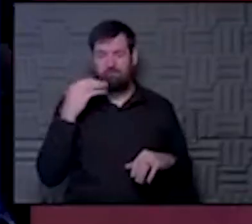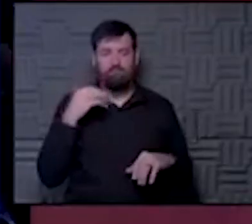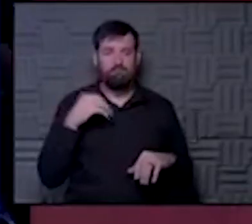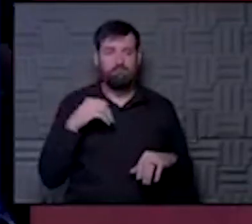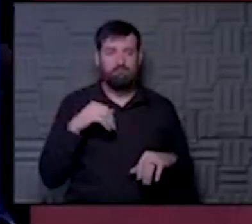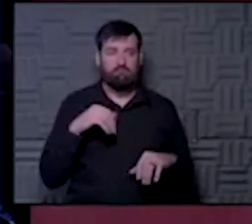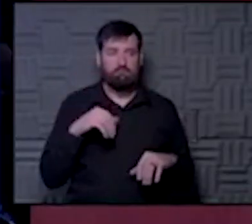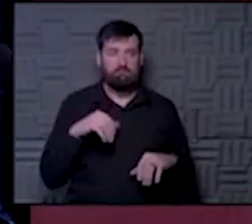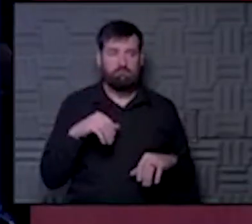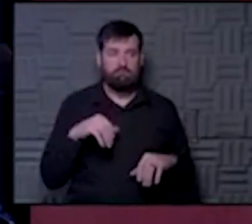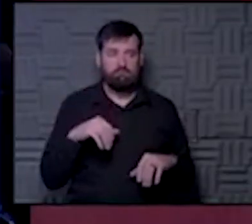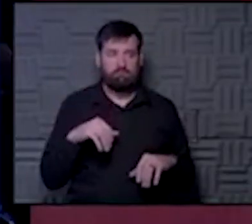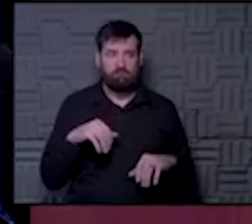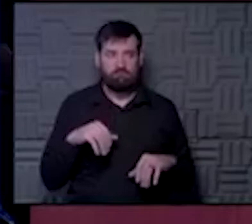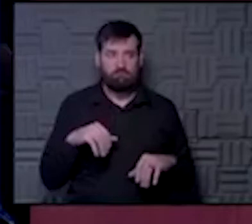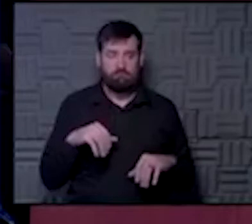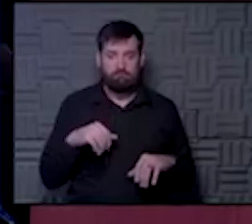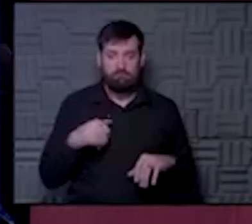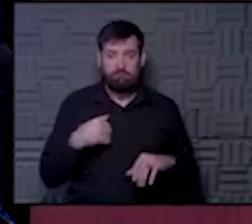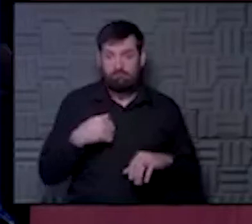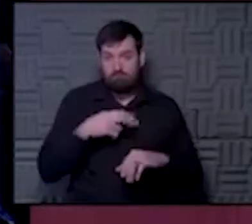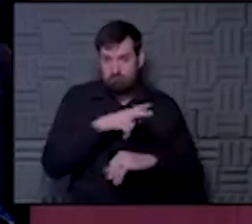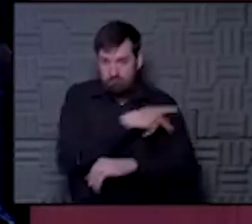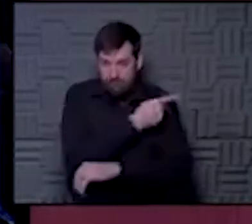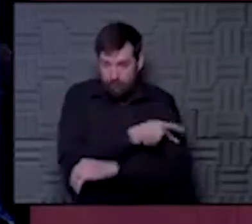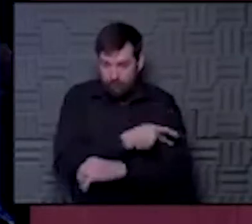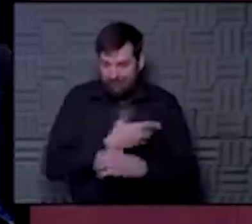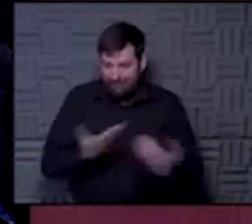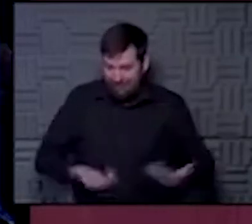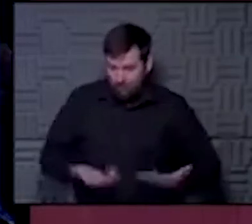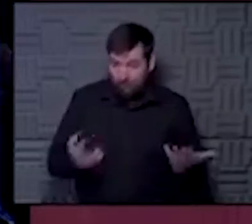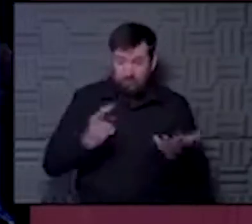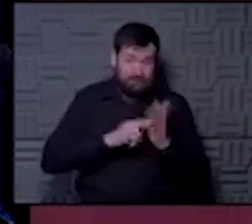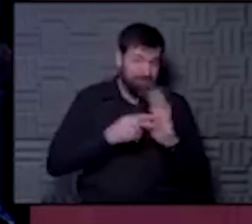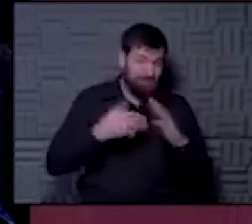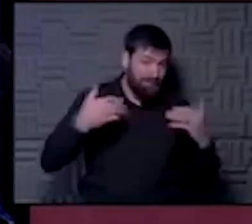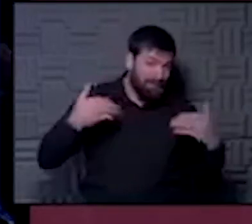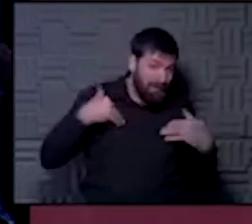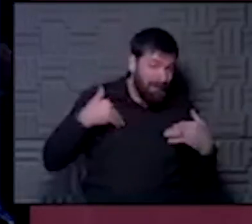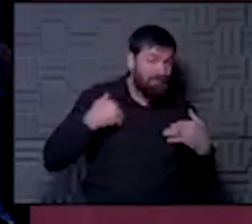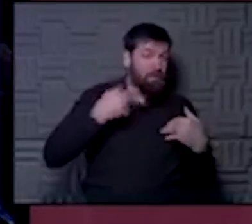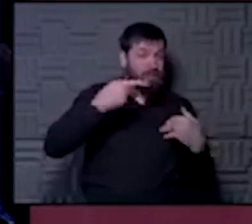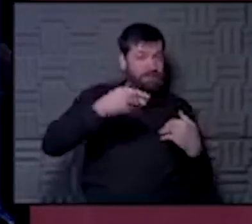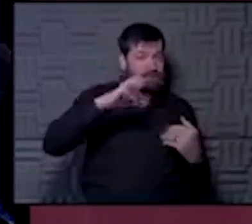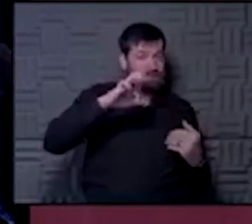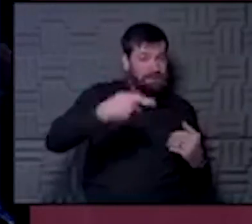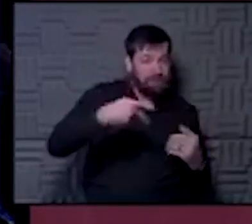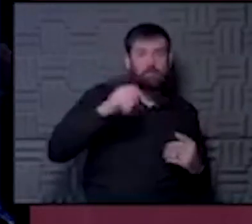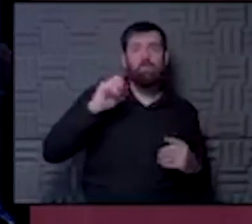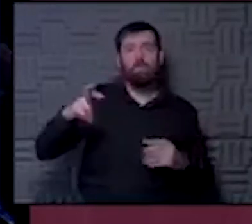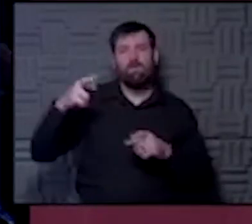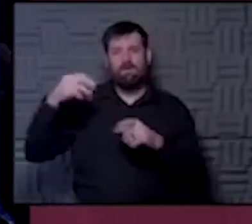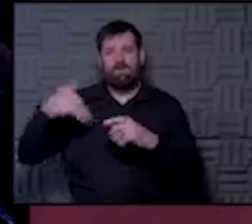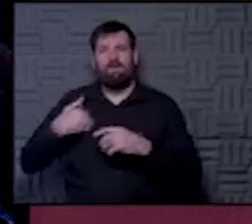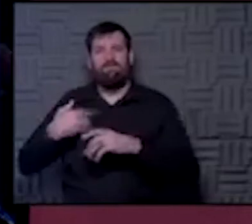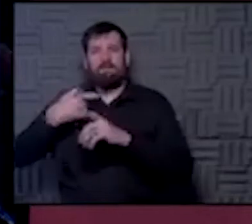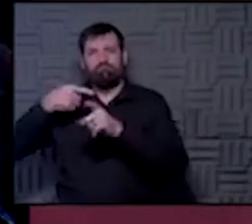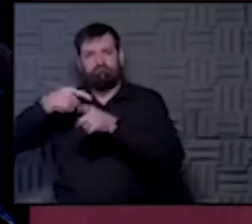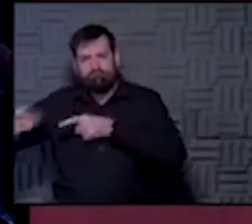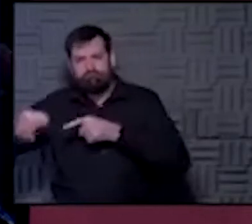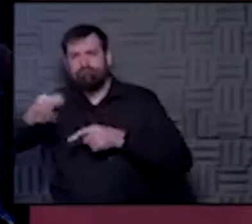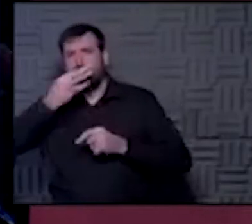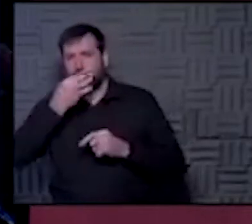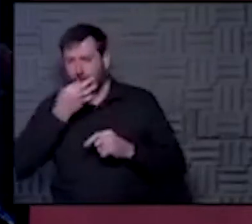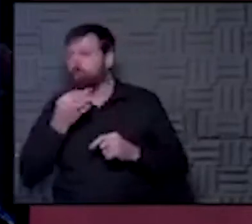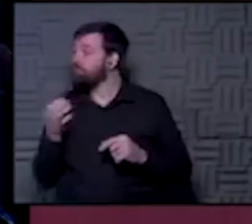here mean you have a primary care physician or you have established care with an expert? They want to know, when you say our patients